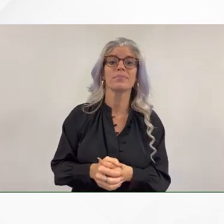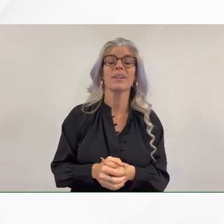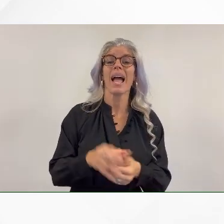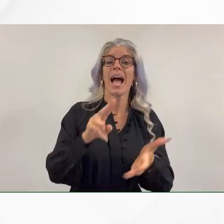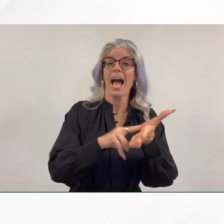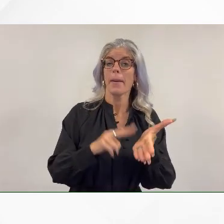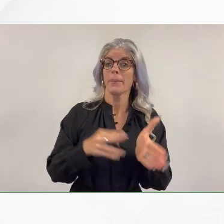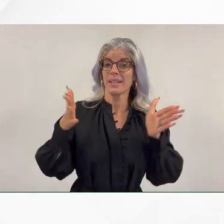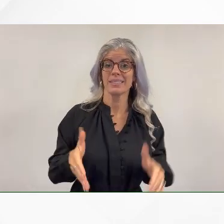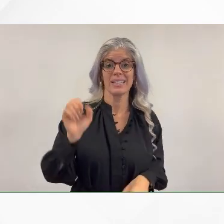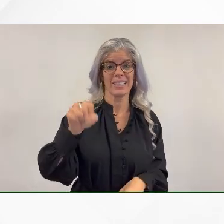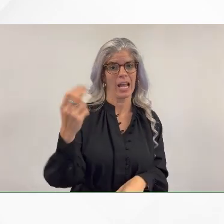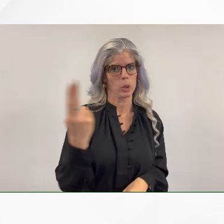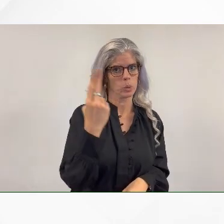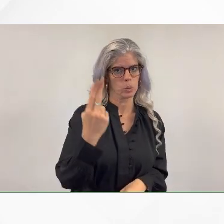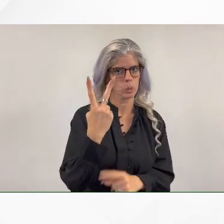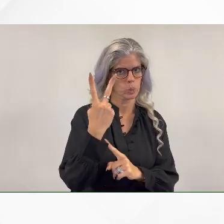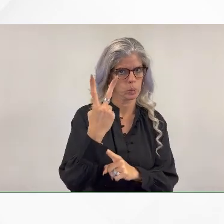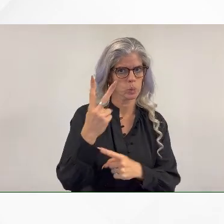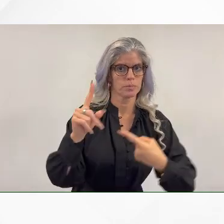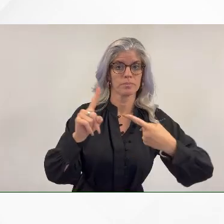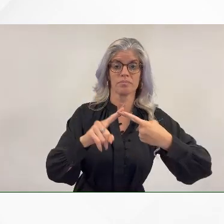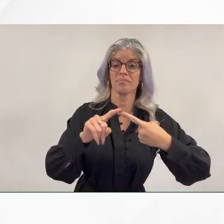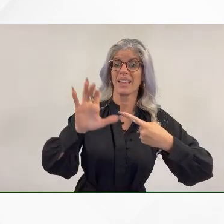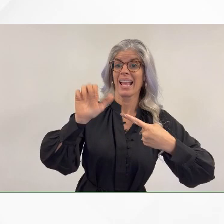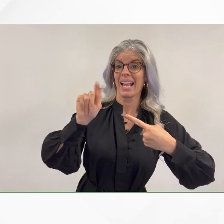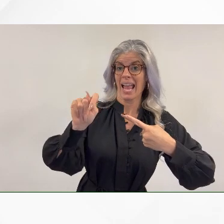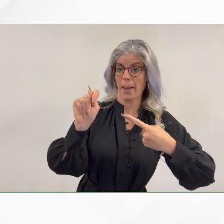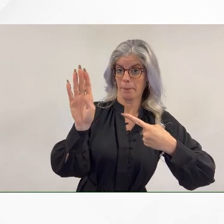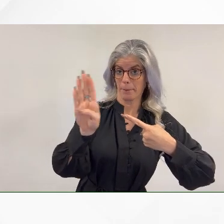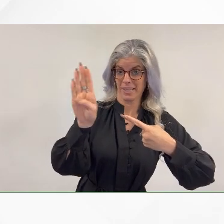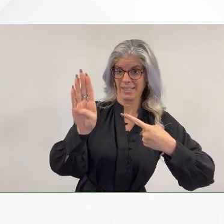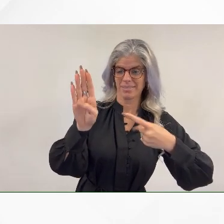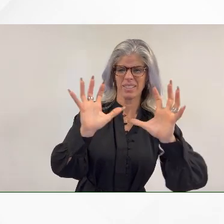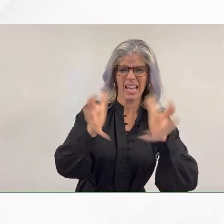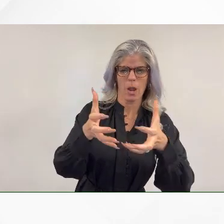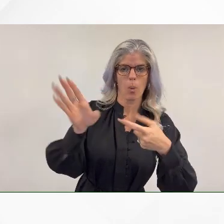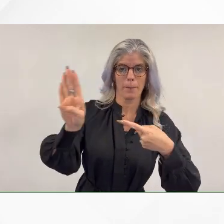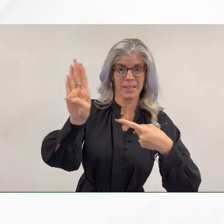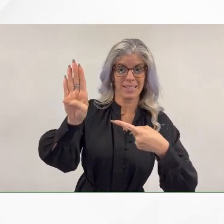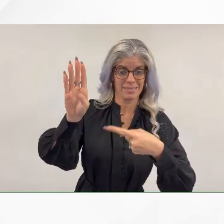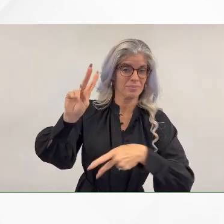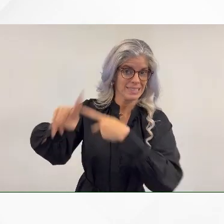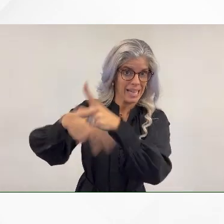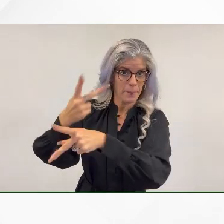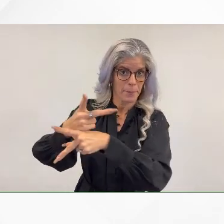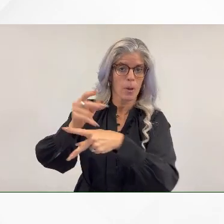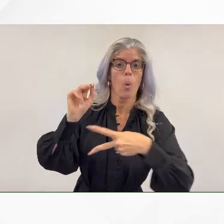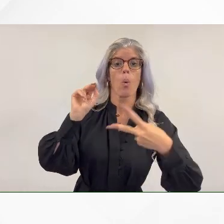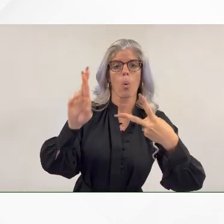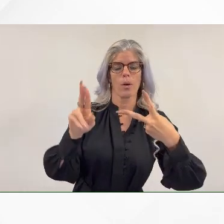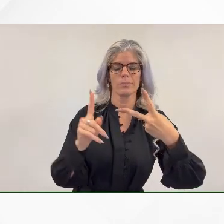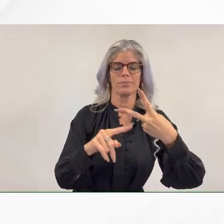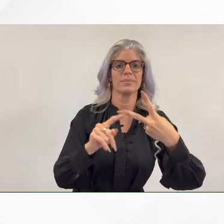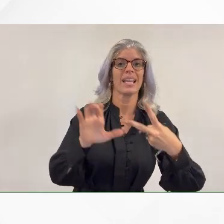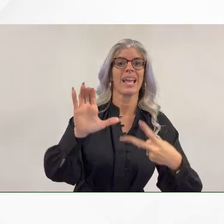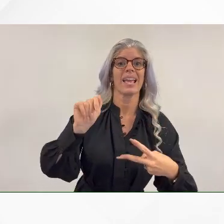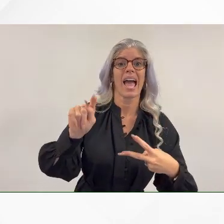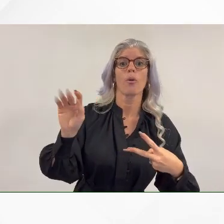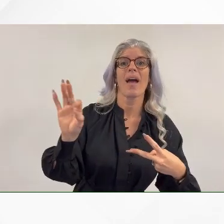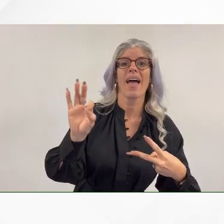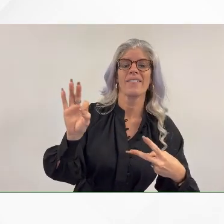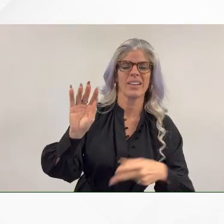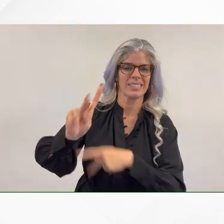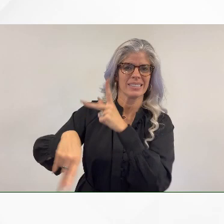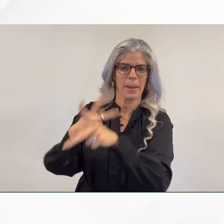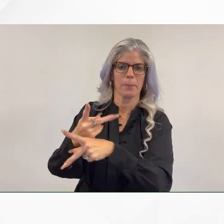75 days from the incident start date for Hurricane Ian. If claimed as Category F, permanent work, straight time